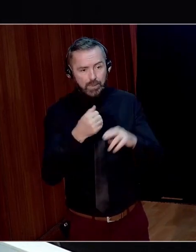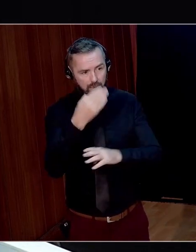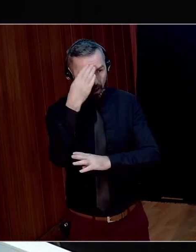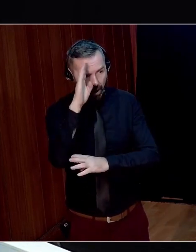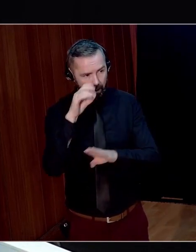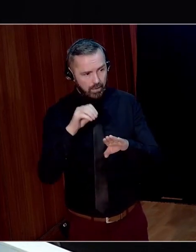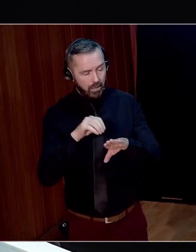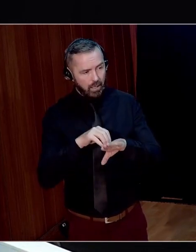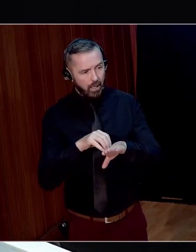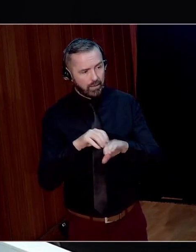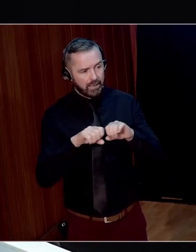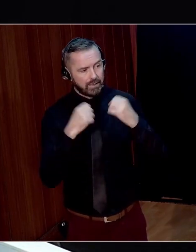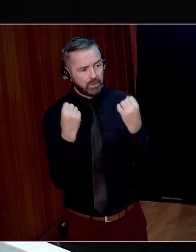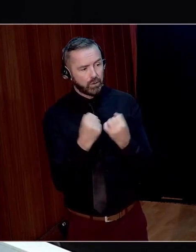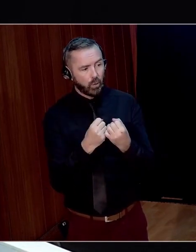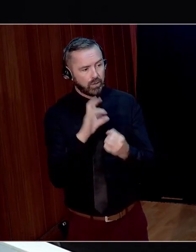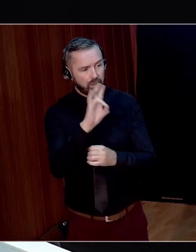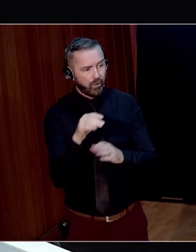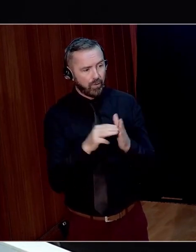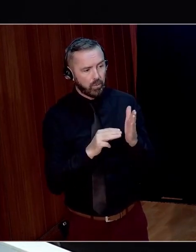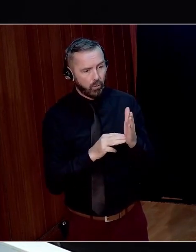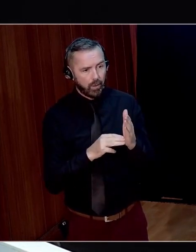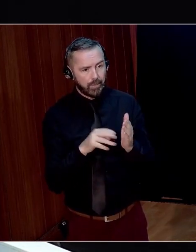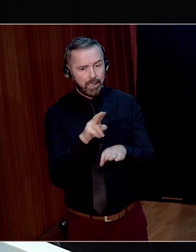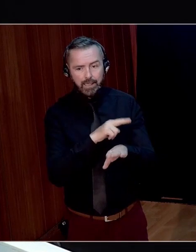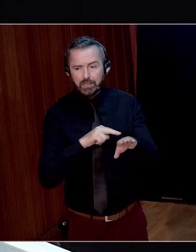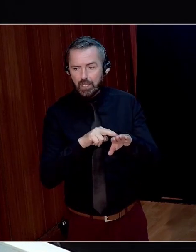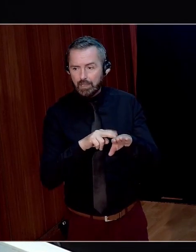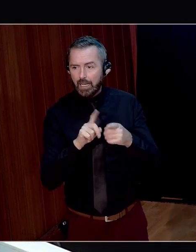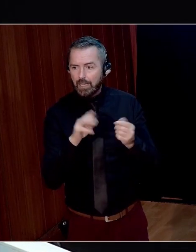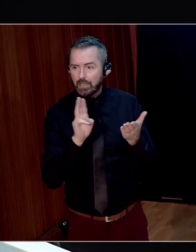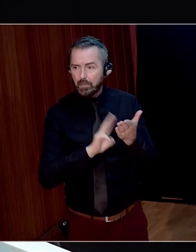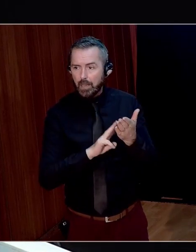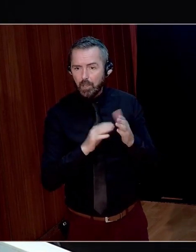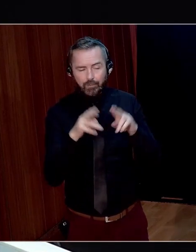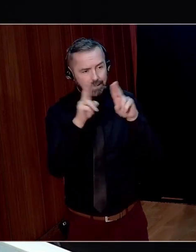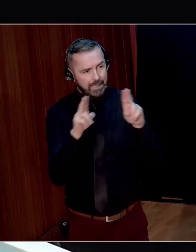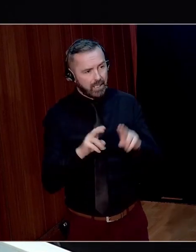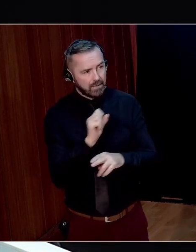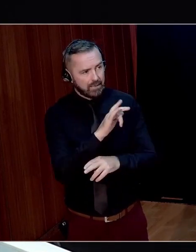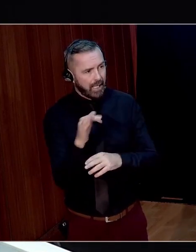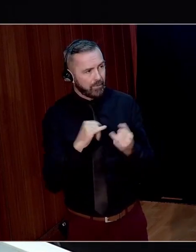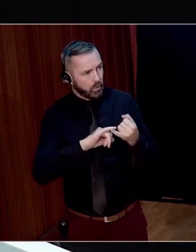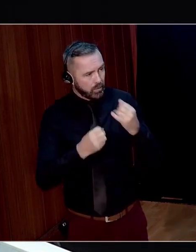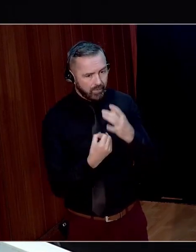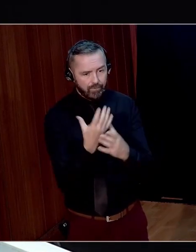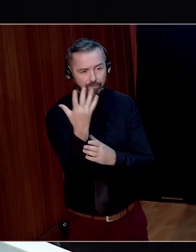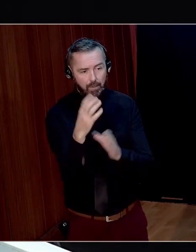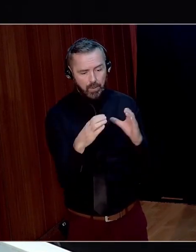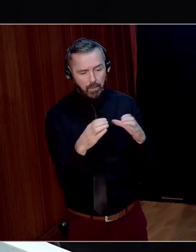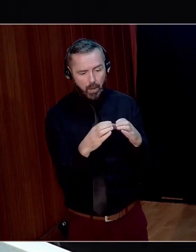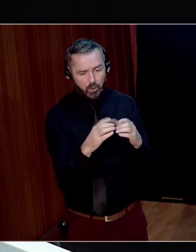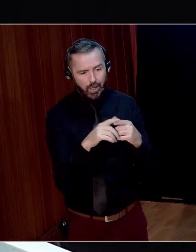on the Social Survey Programme International, and he was a member also of the international staff that developed the